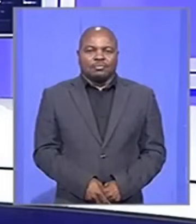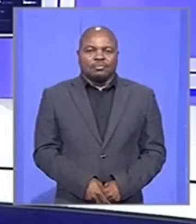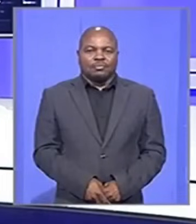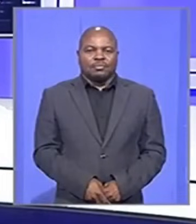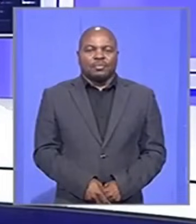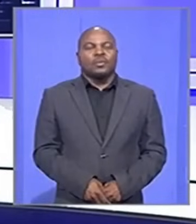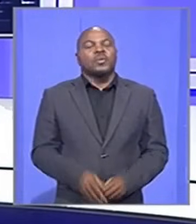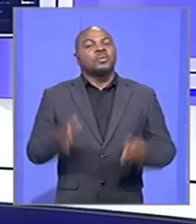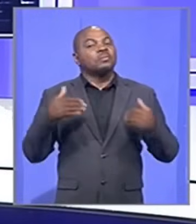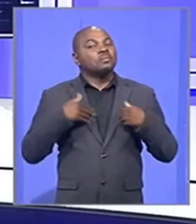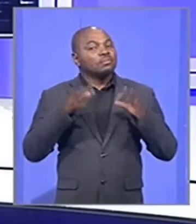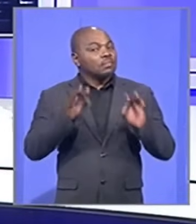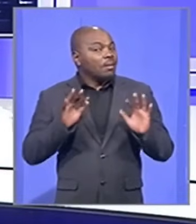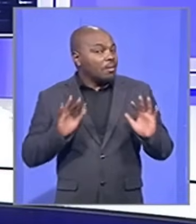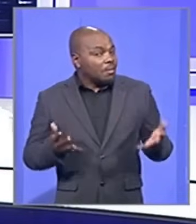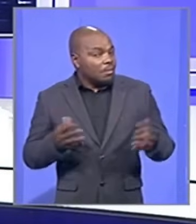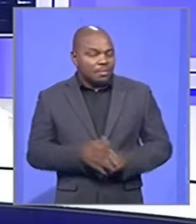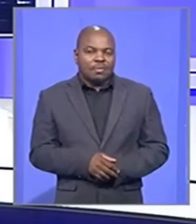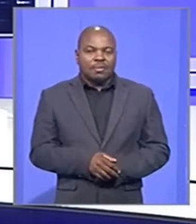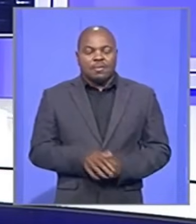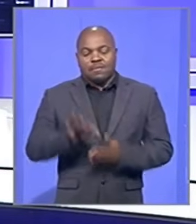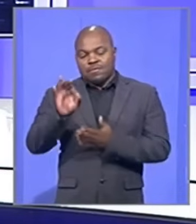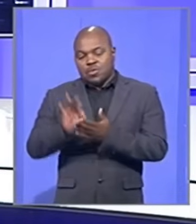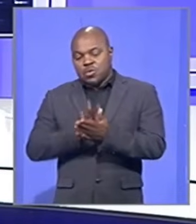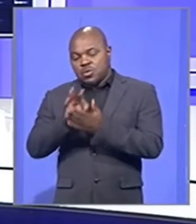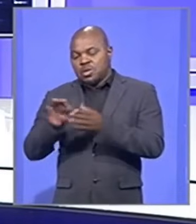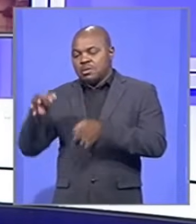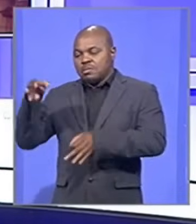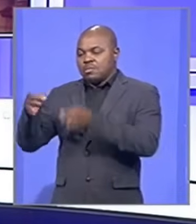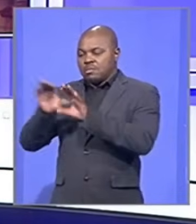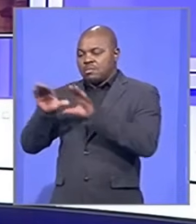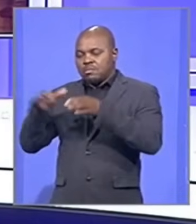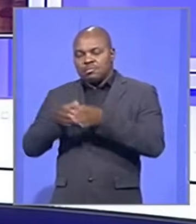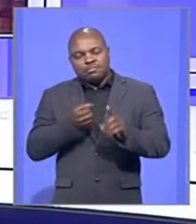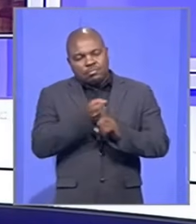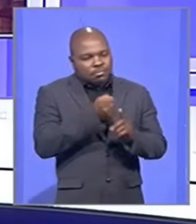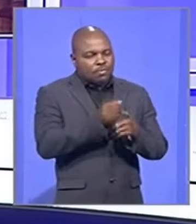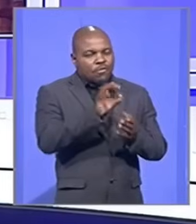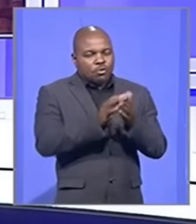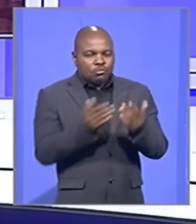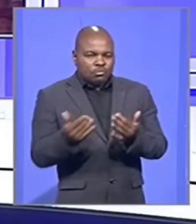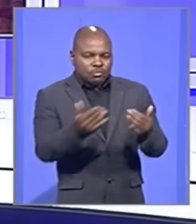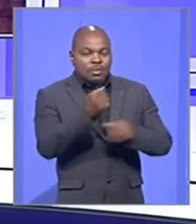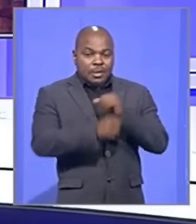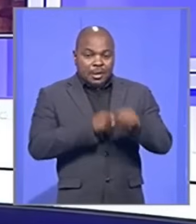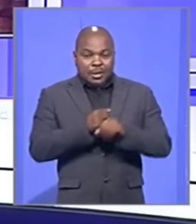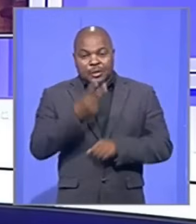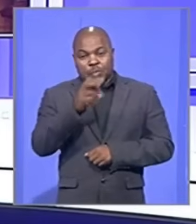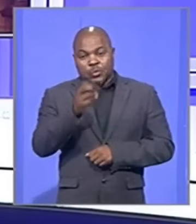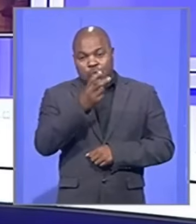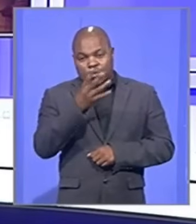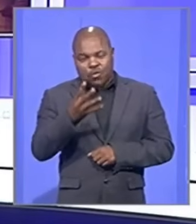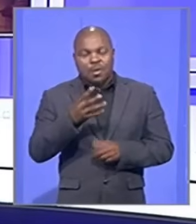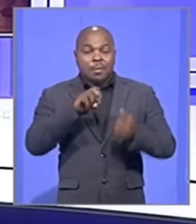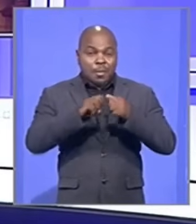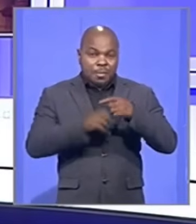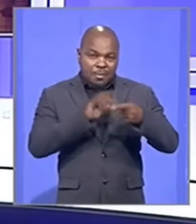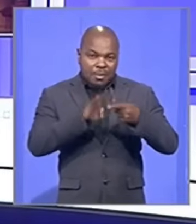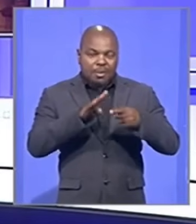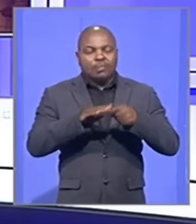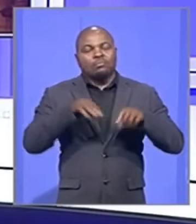Re thakgola semmuso ka tsereng jalo ka boiketo ba dikgetho tsa naha tsa 2024 bo ntse bo ntlafala. Mathata a timatima,